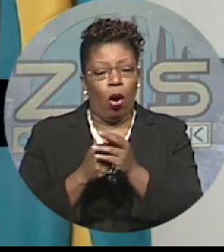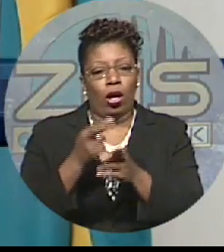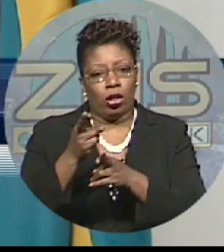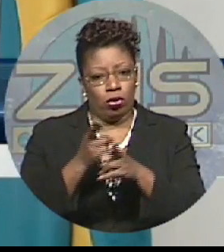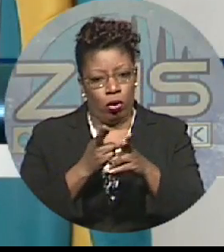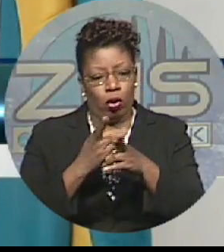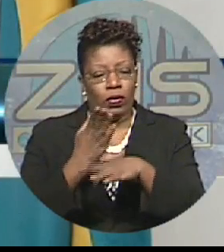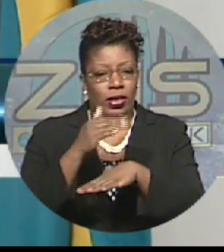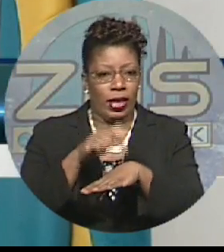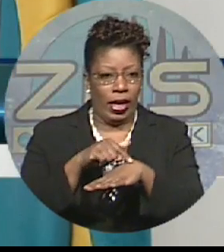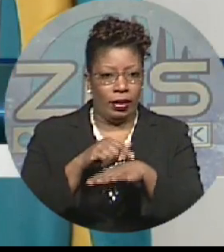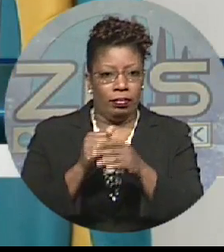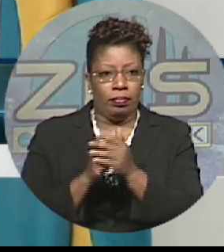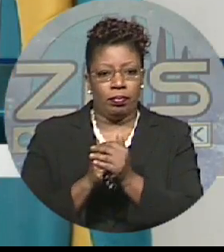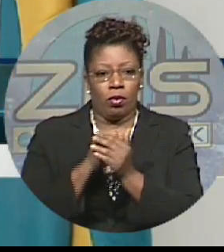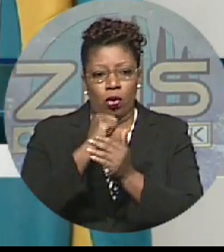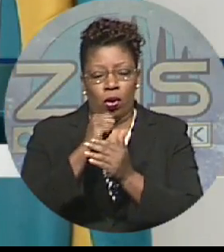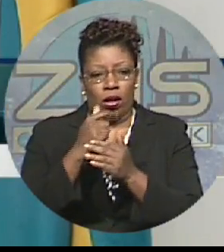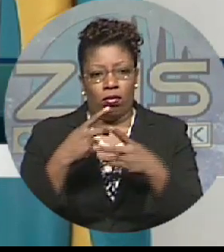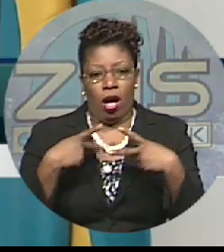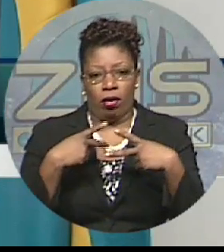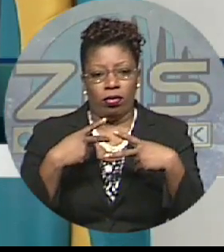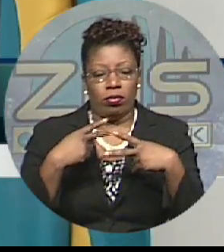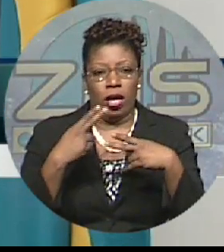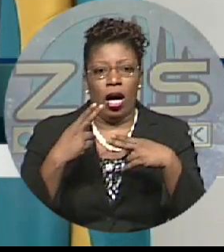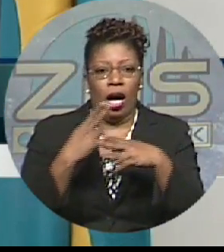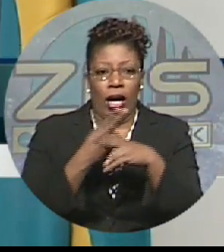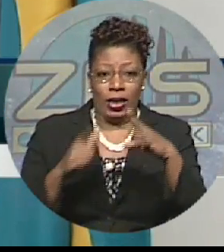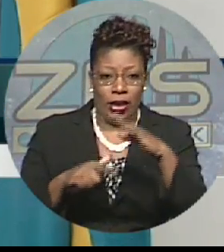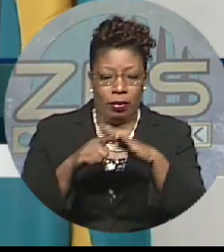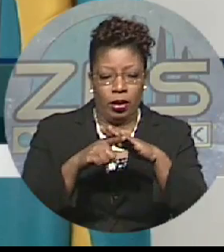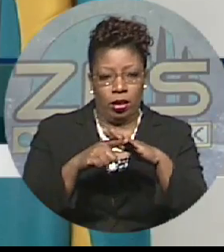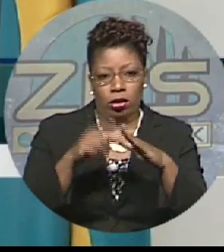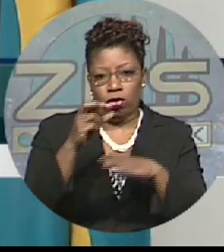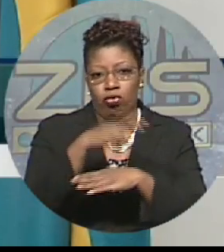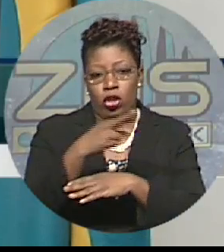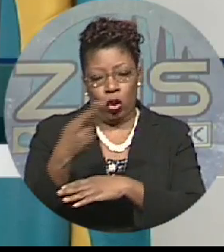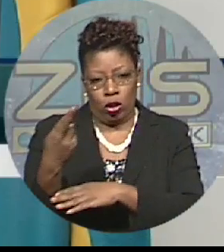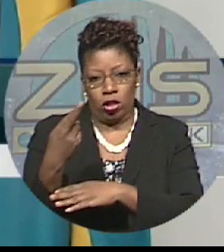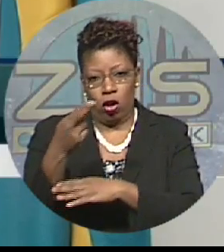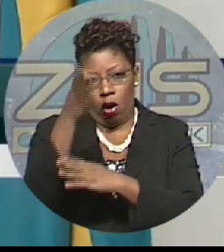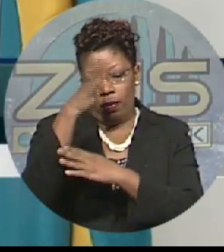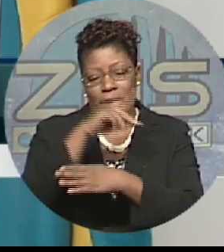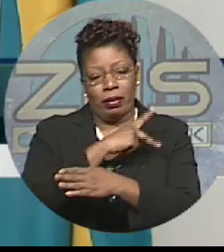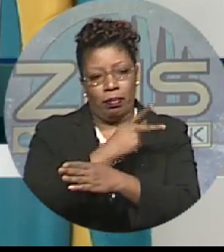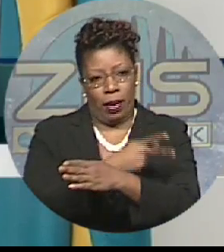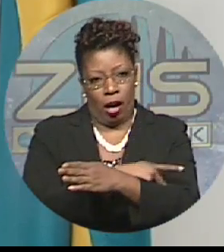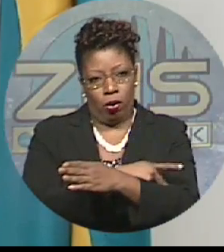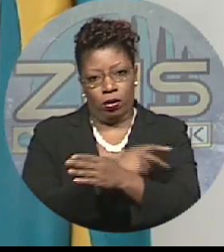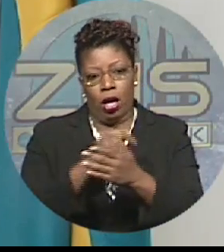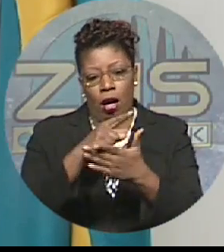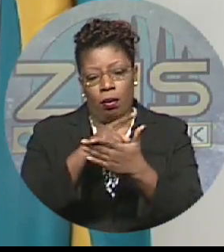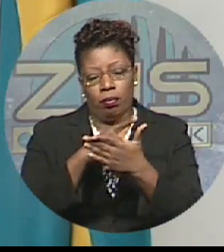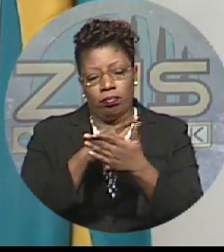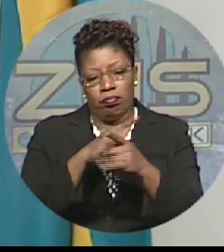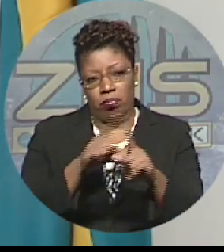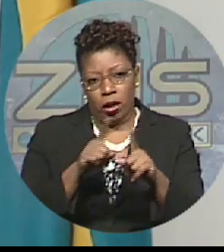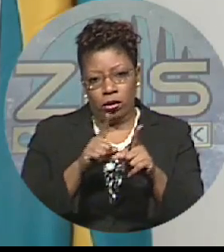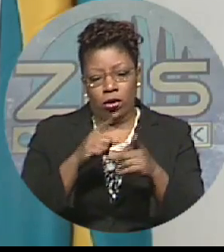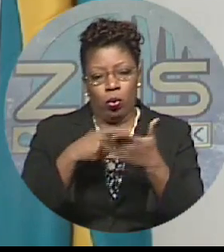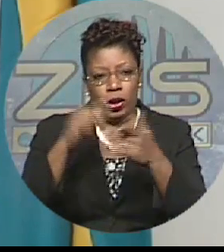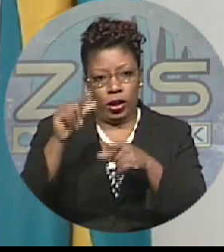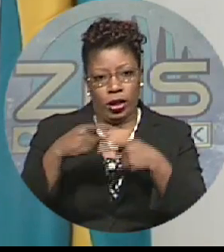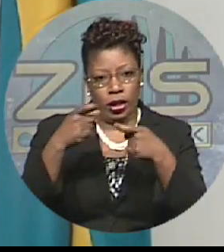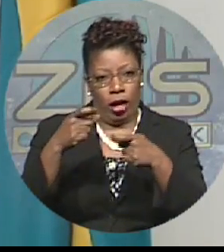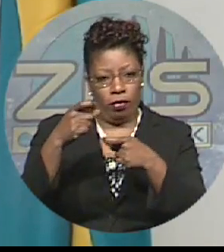We don't have unlimited resources, we don't have unlimited manpower. But the resources that we've been allocated by the Parliament and by the